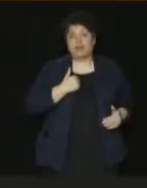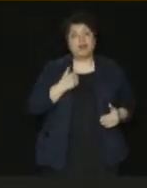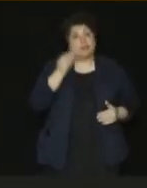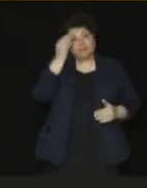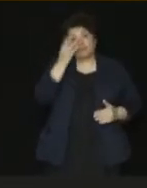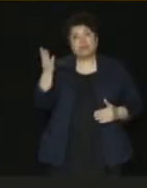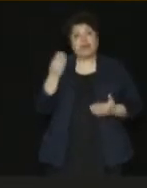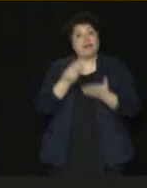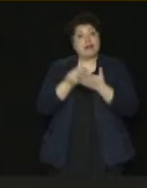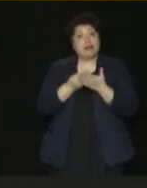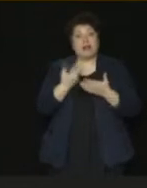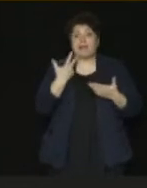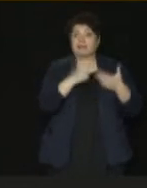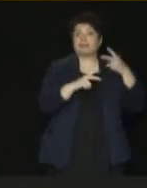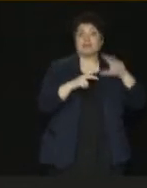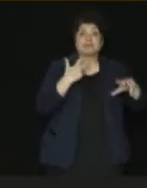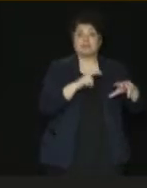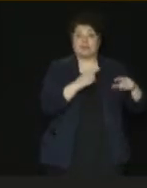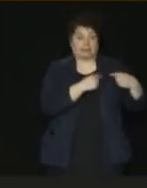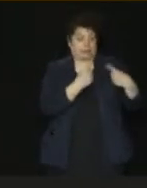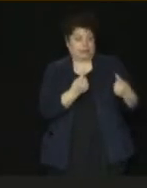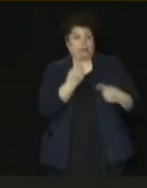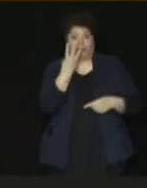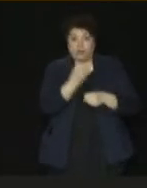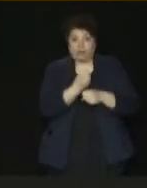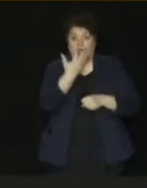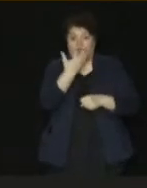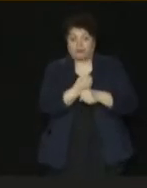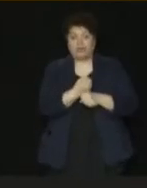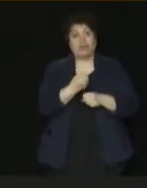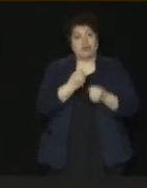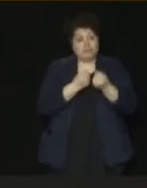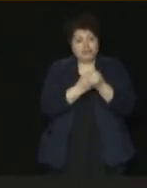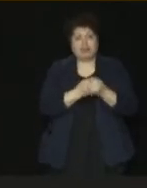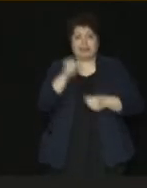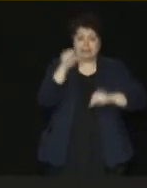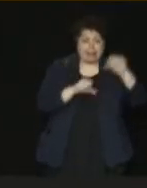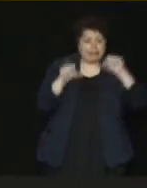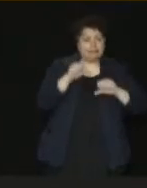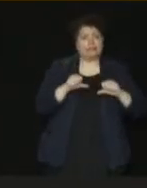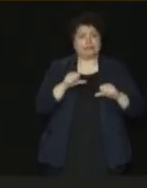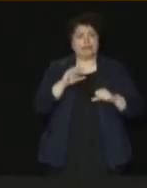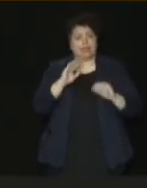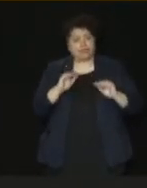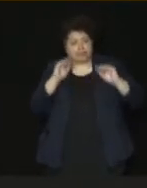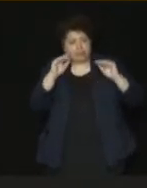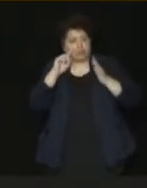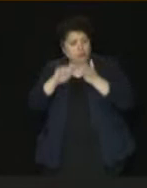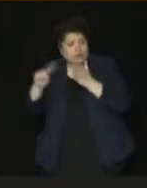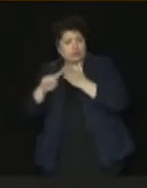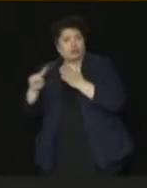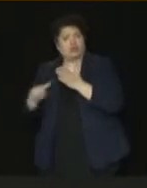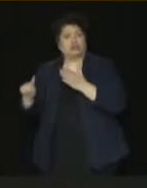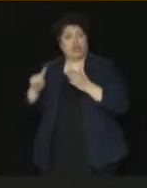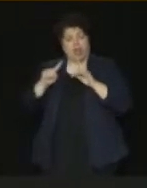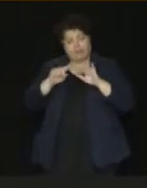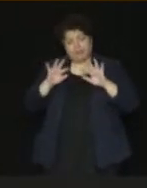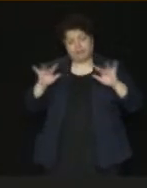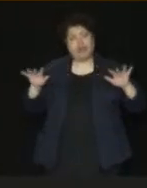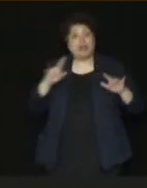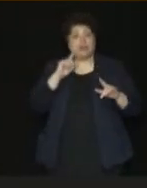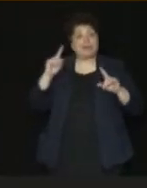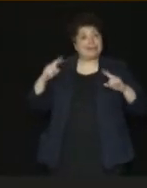have made in the last 4 or 5 years in science, in research, after years of